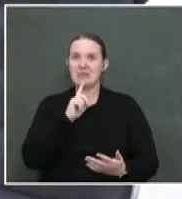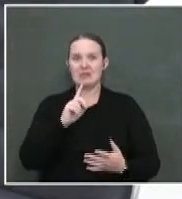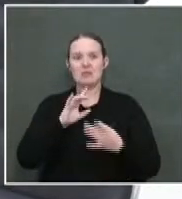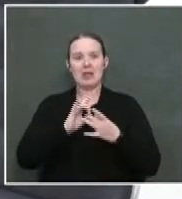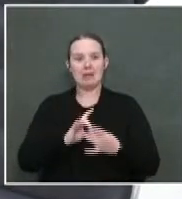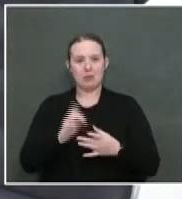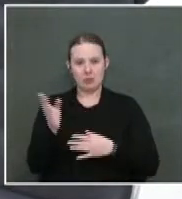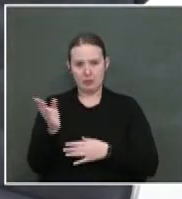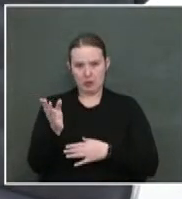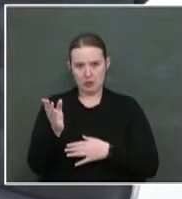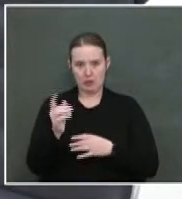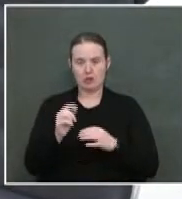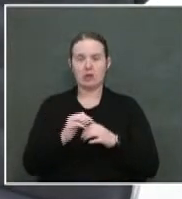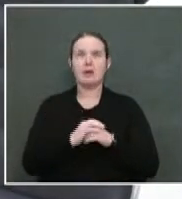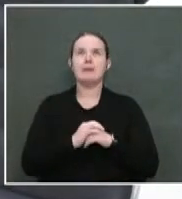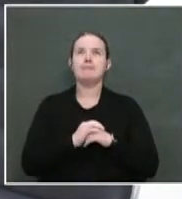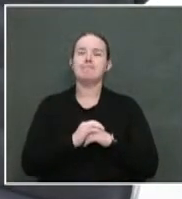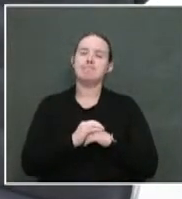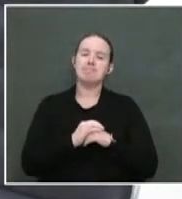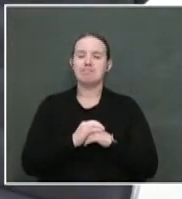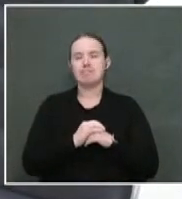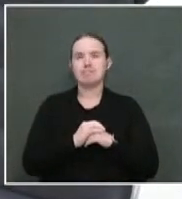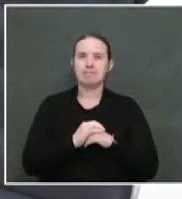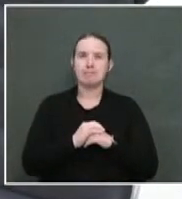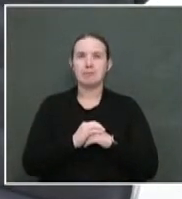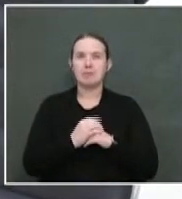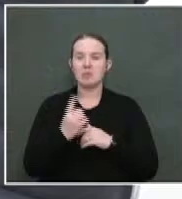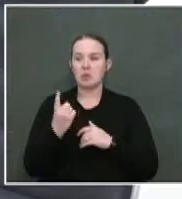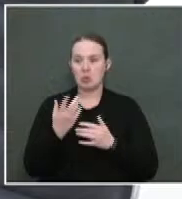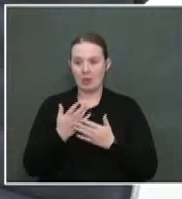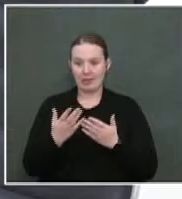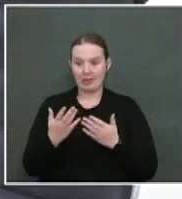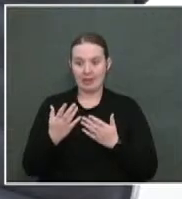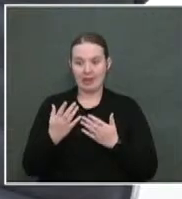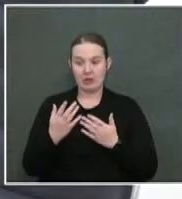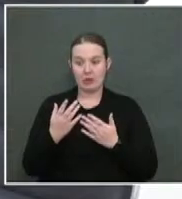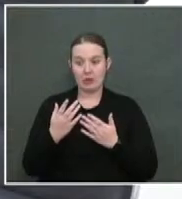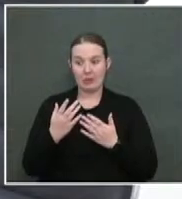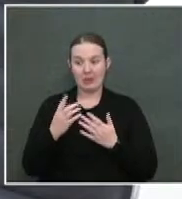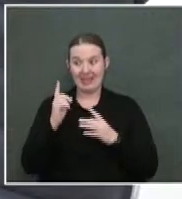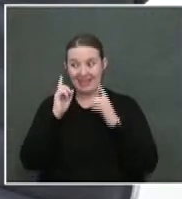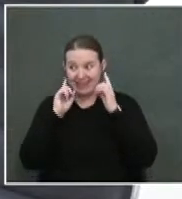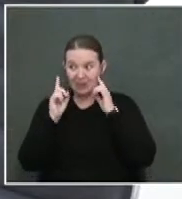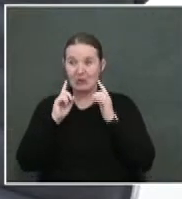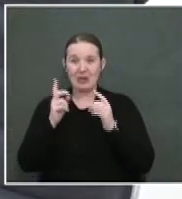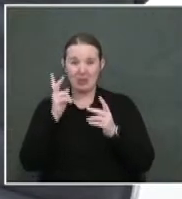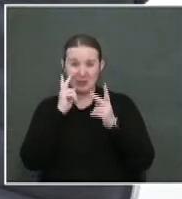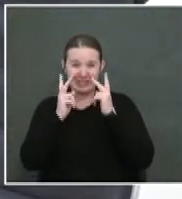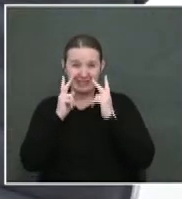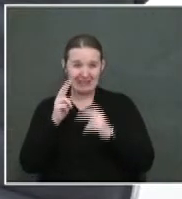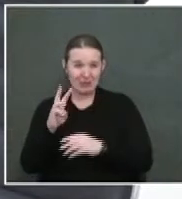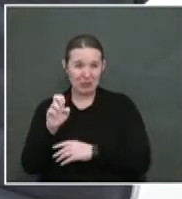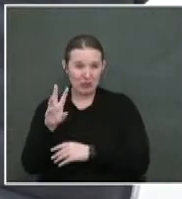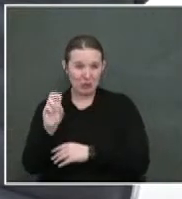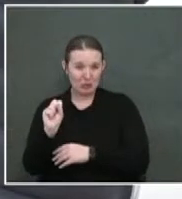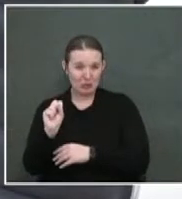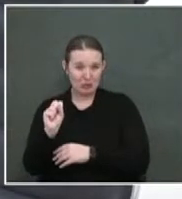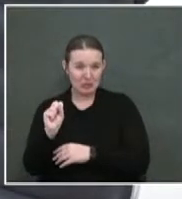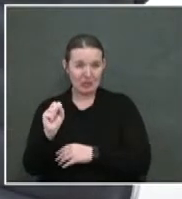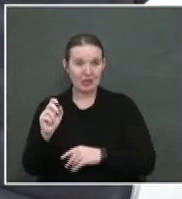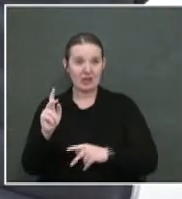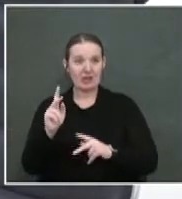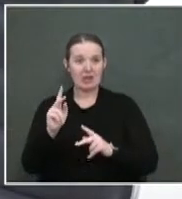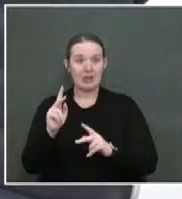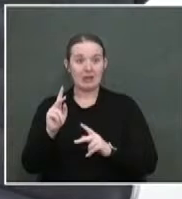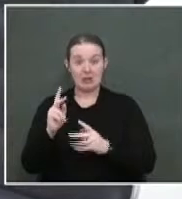presentation, but one of the things that we hear of and see, obviously in the media, is that people are